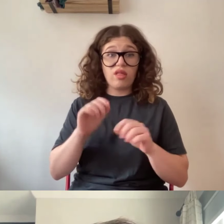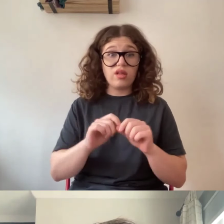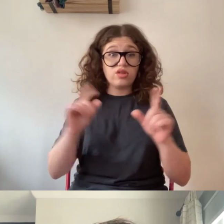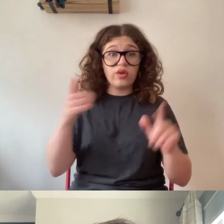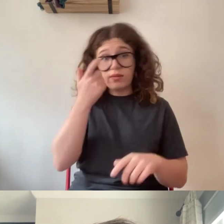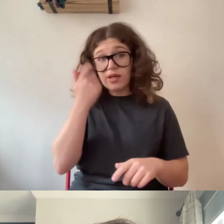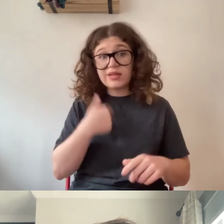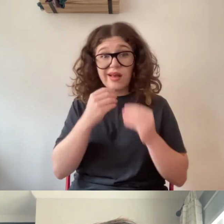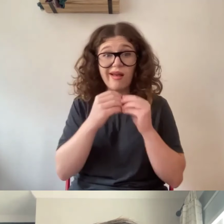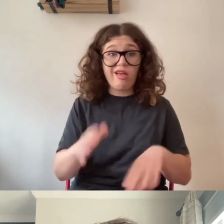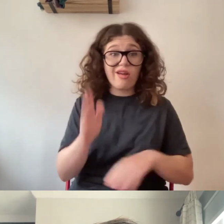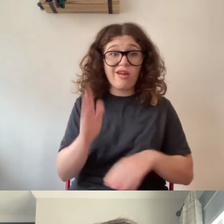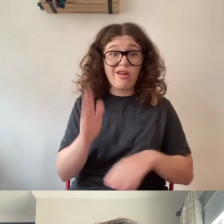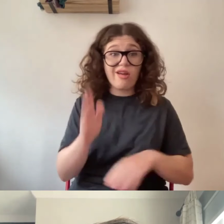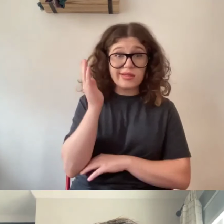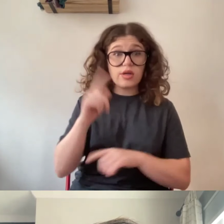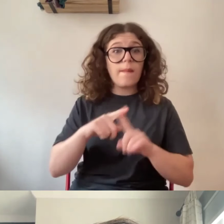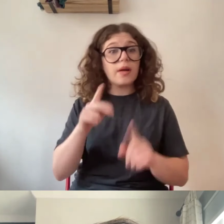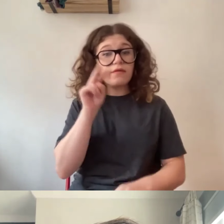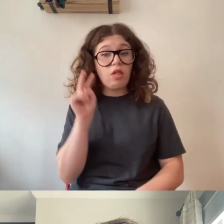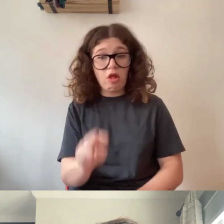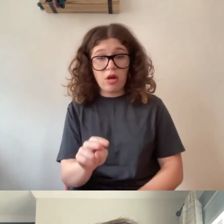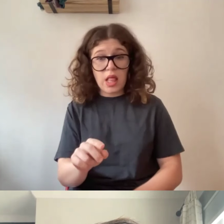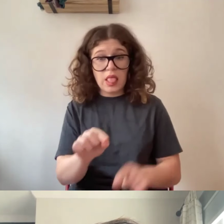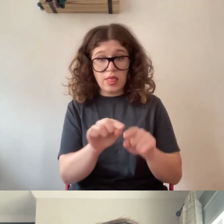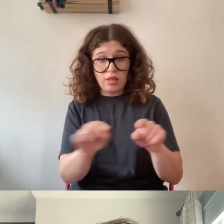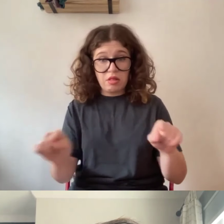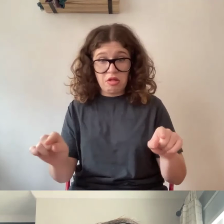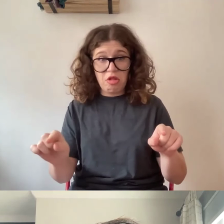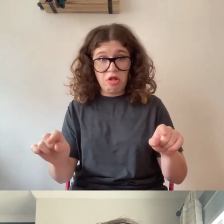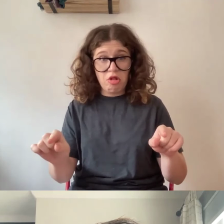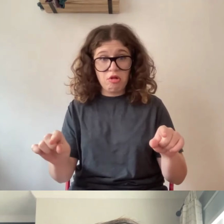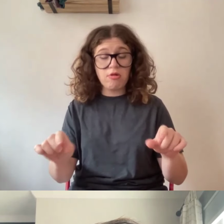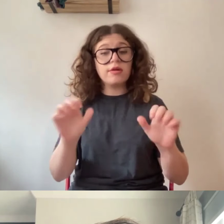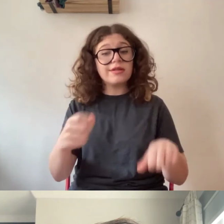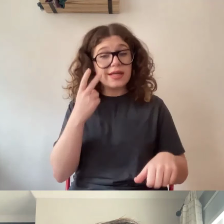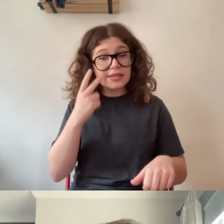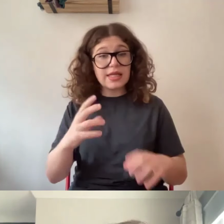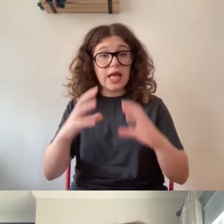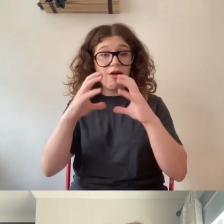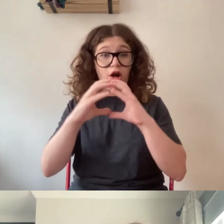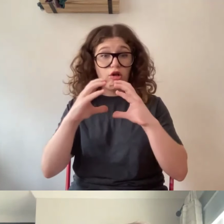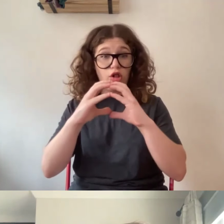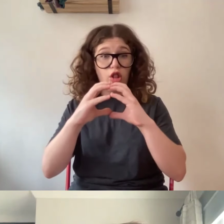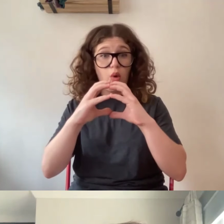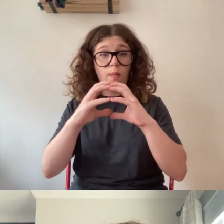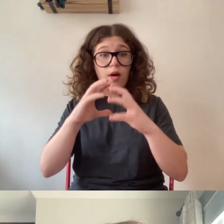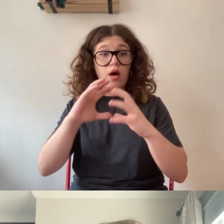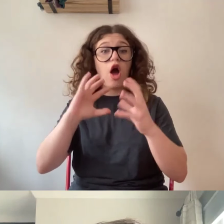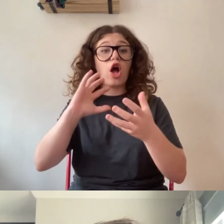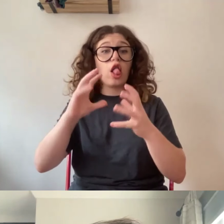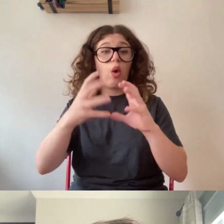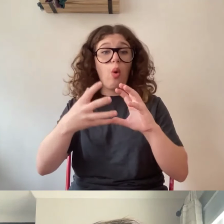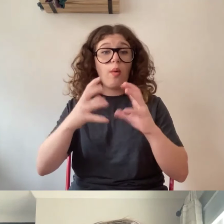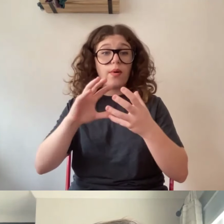But if you look at the bottom of your screen, you can see a globe if you're in front of a computer.